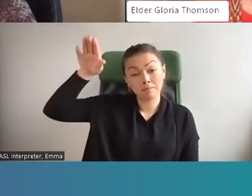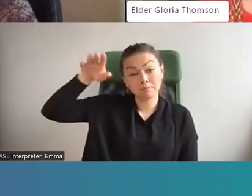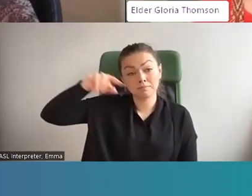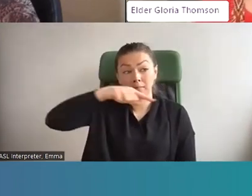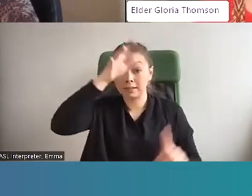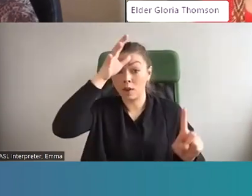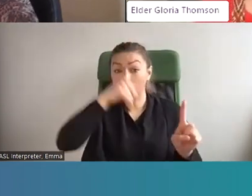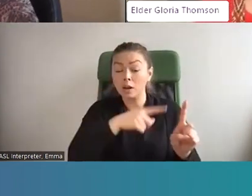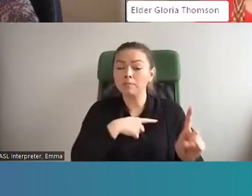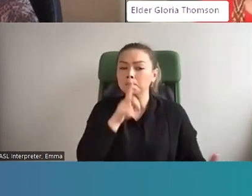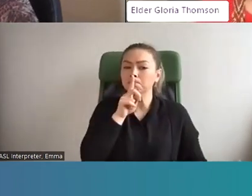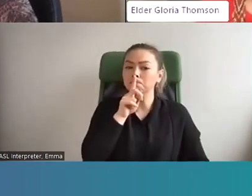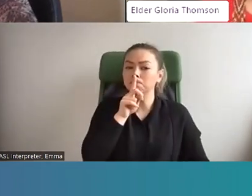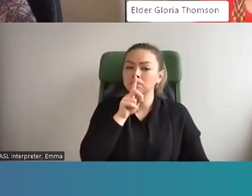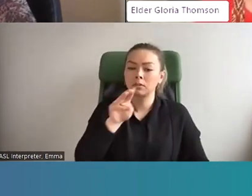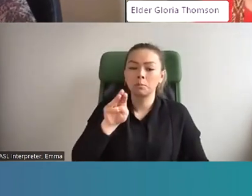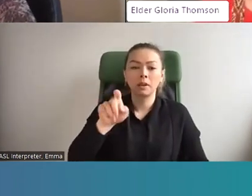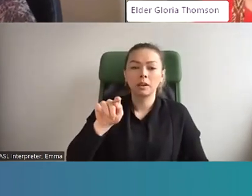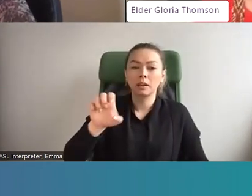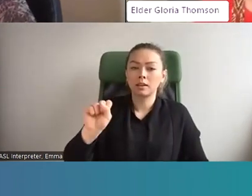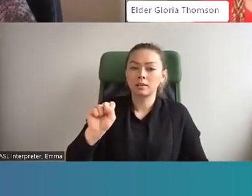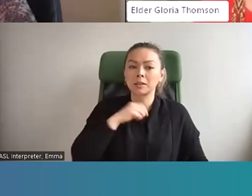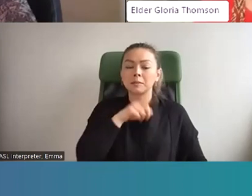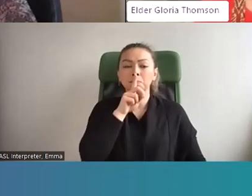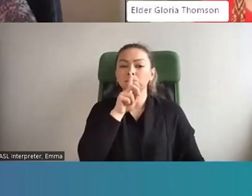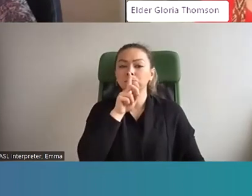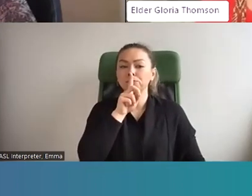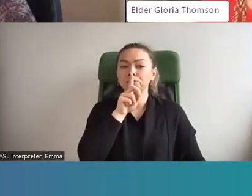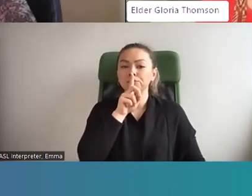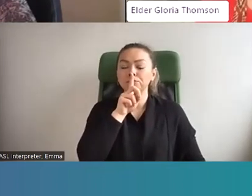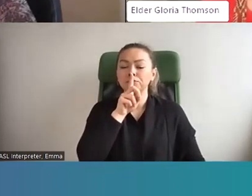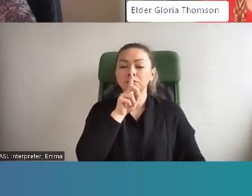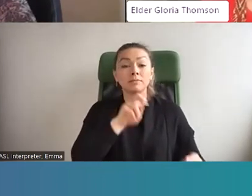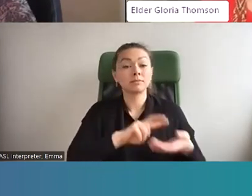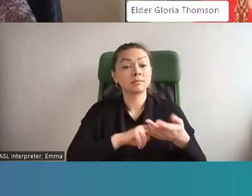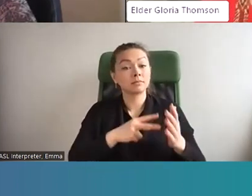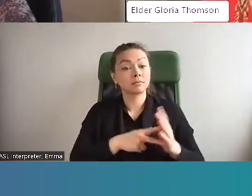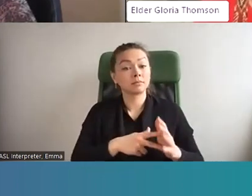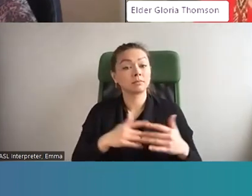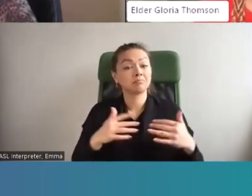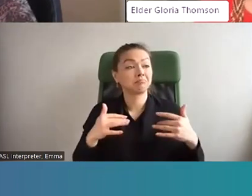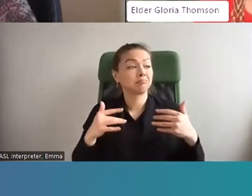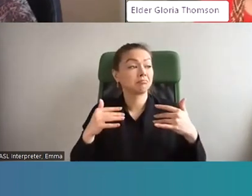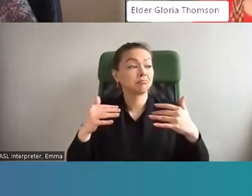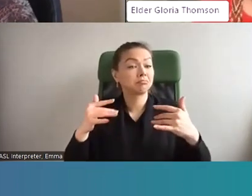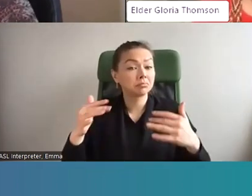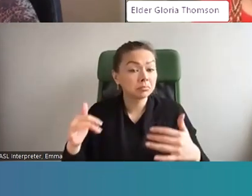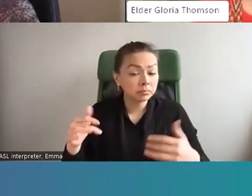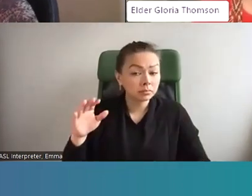didn't come to know about our roots in the Northwest as a distinct